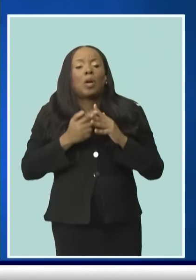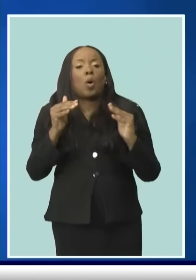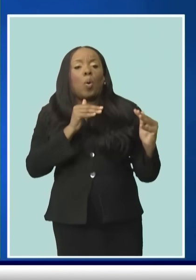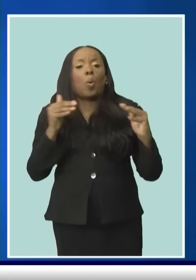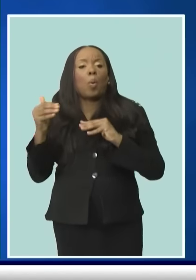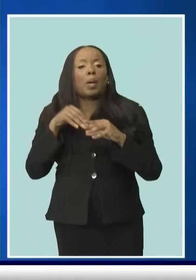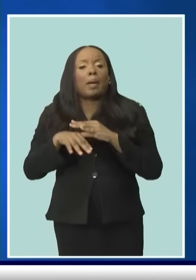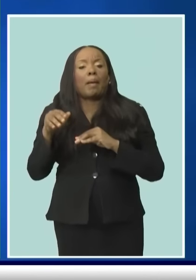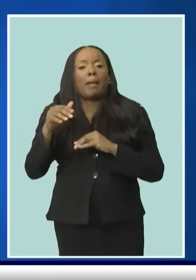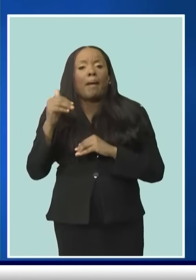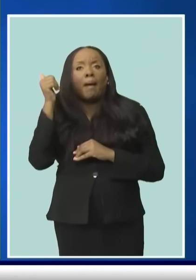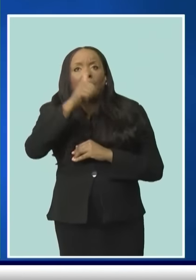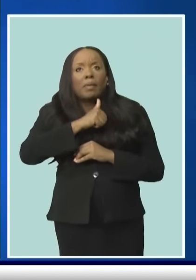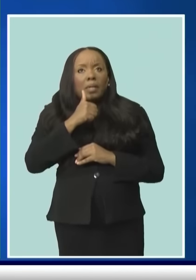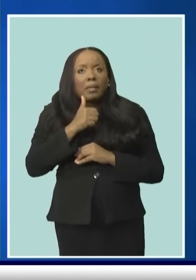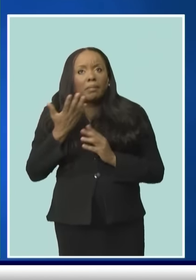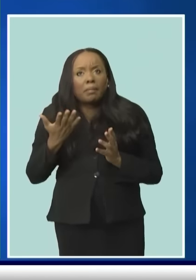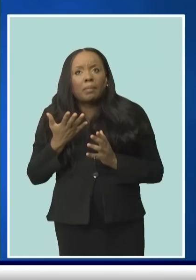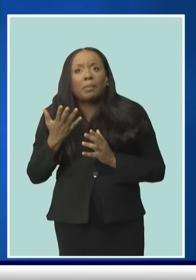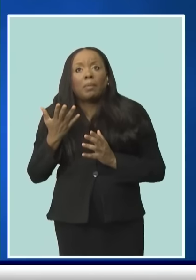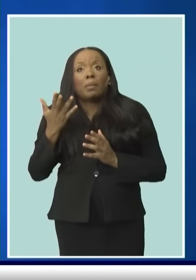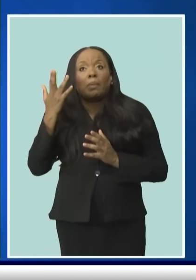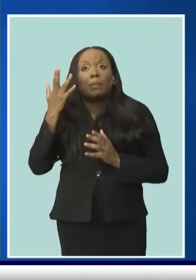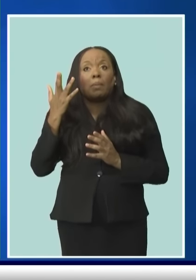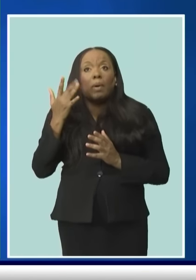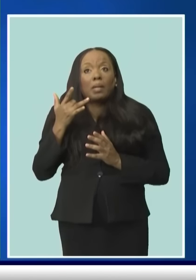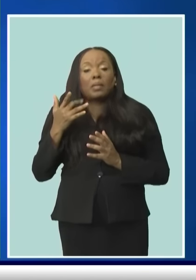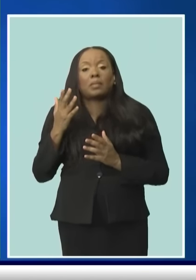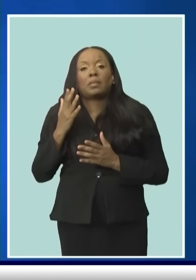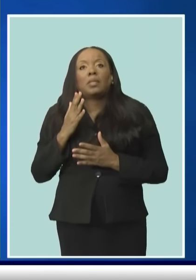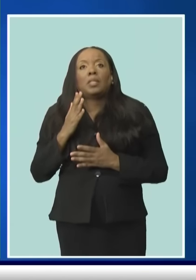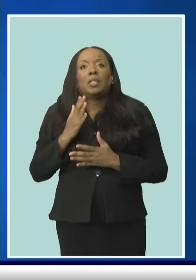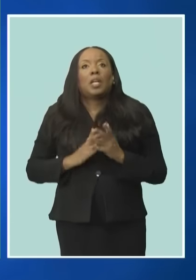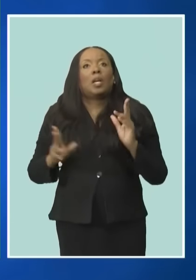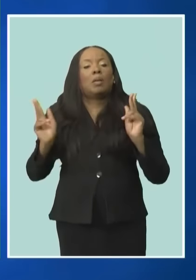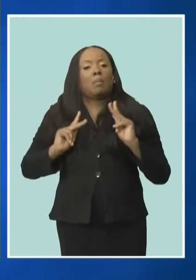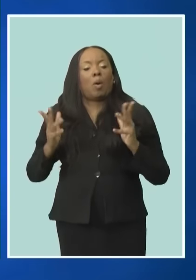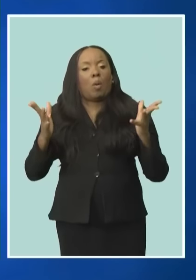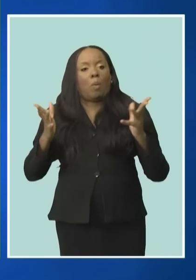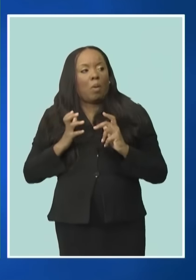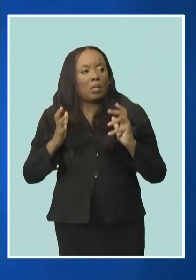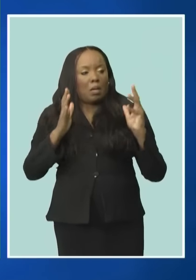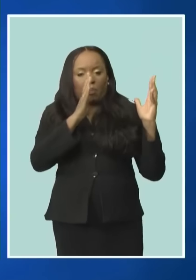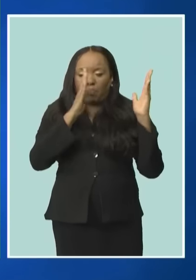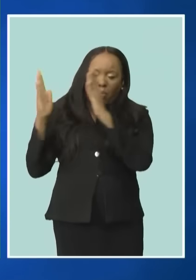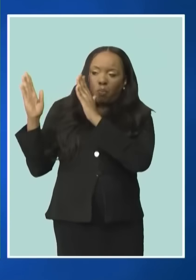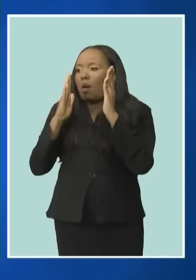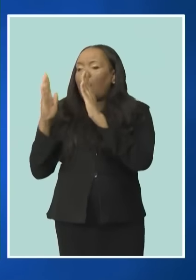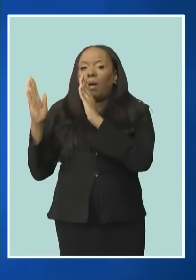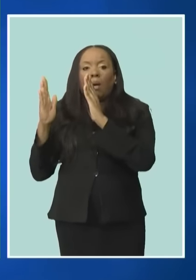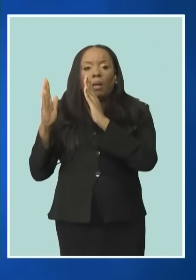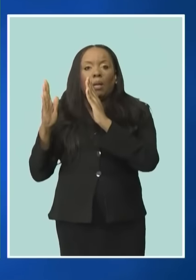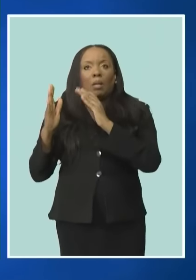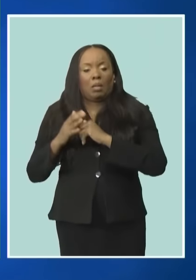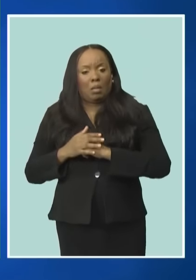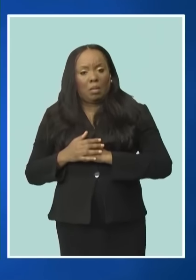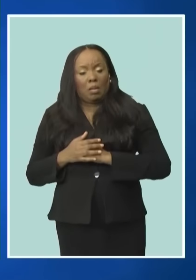nothing. It's because they want us to take our eyes off of the ball. They want us to